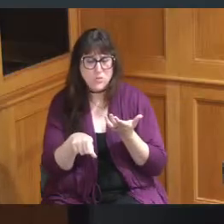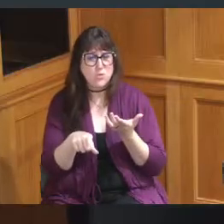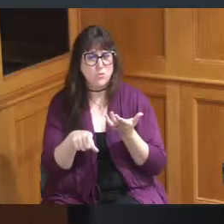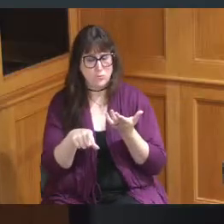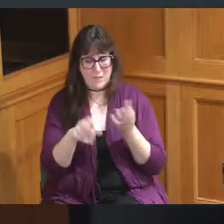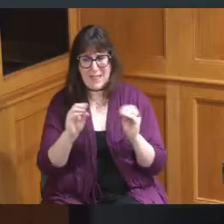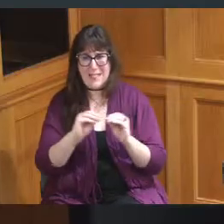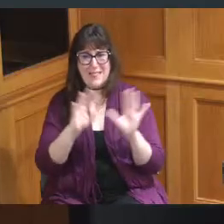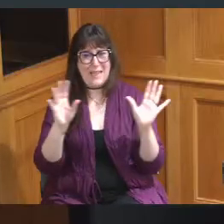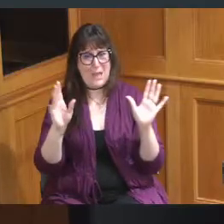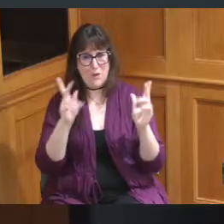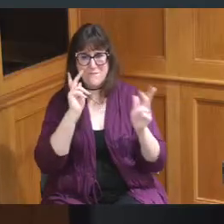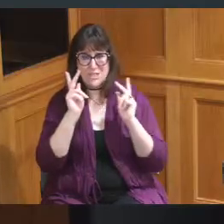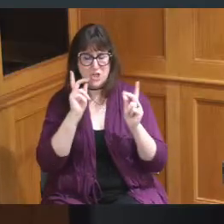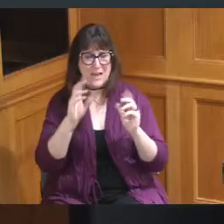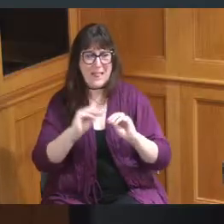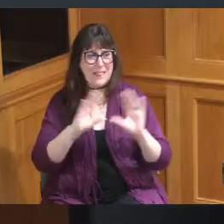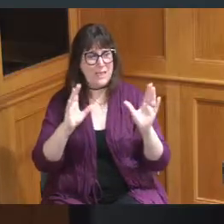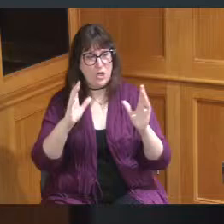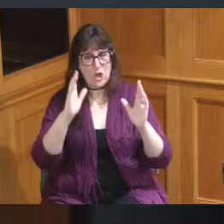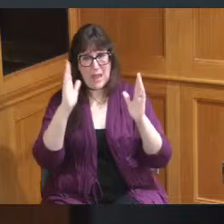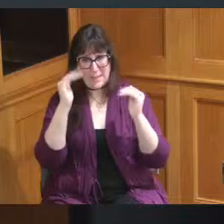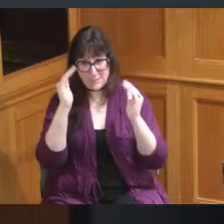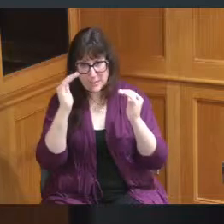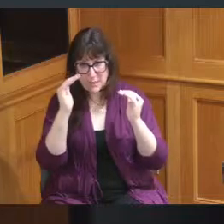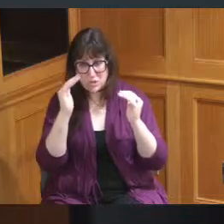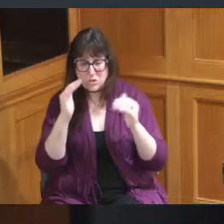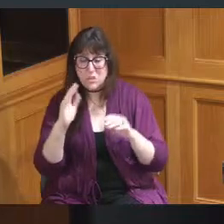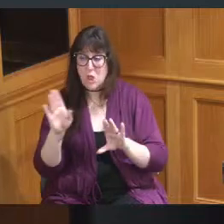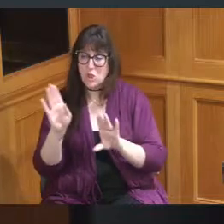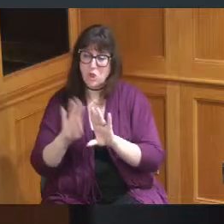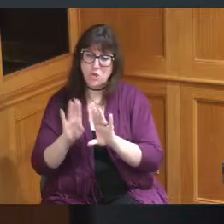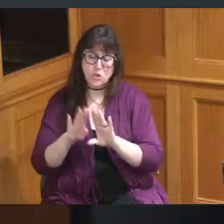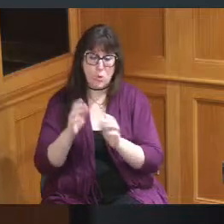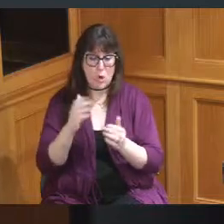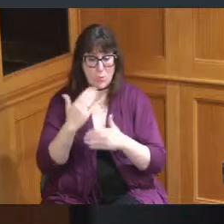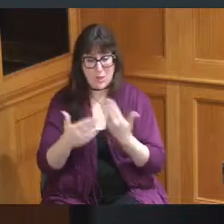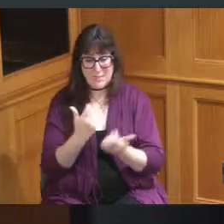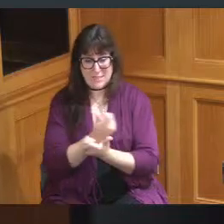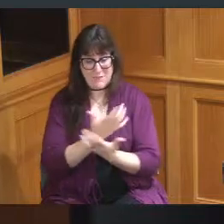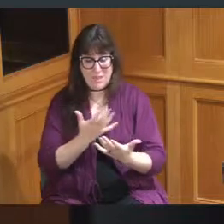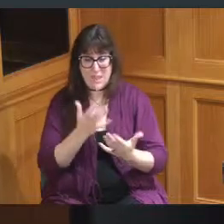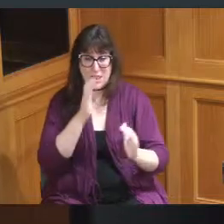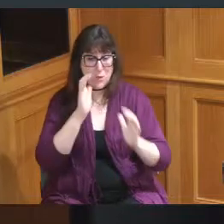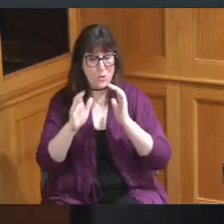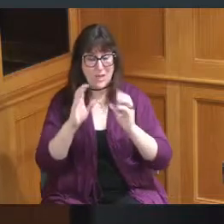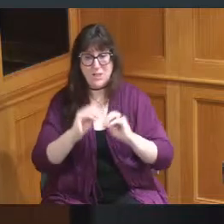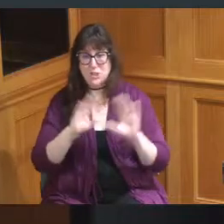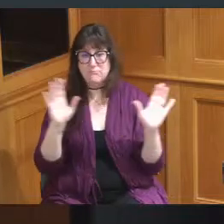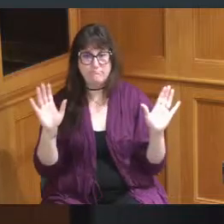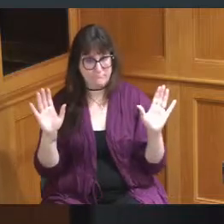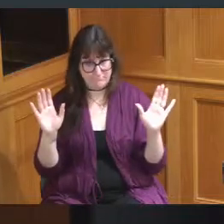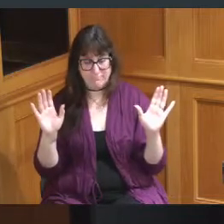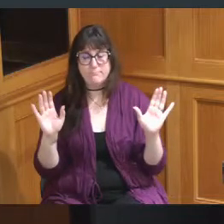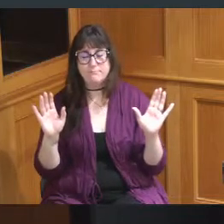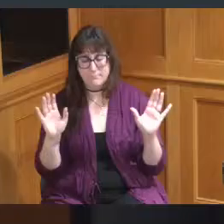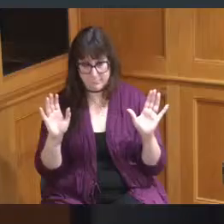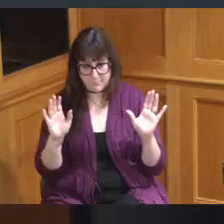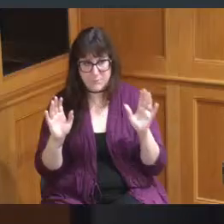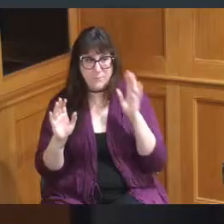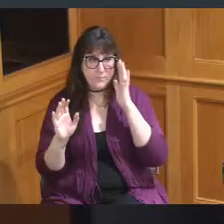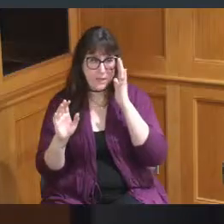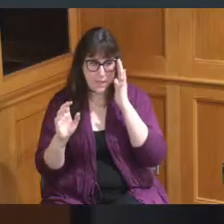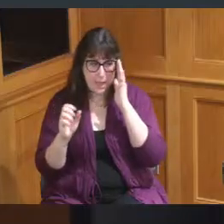clear vision and expectations. The door was open to this process, and the lines of communication began. And there are a